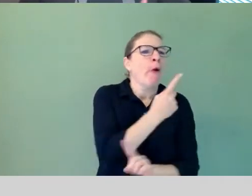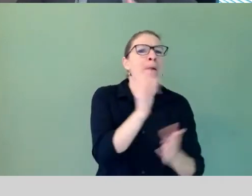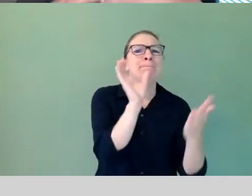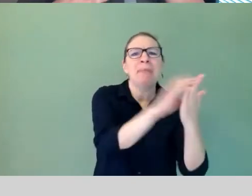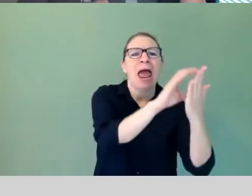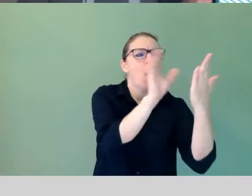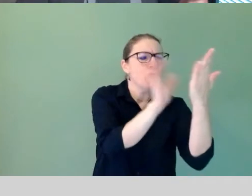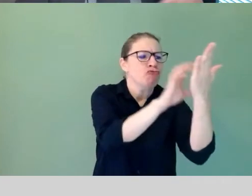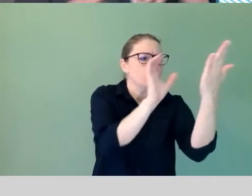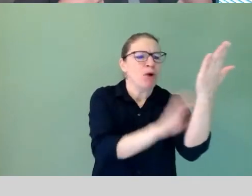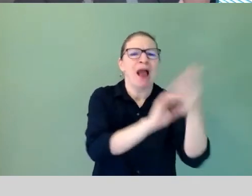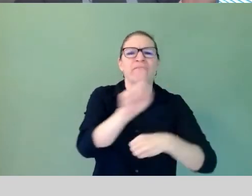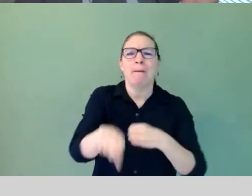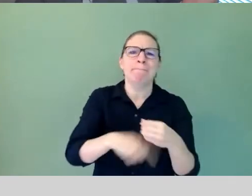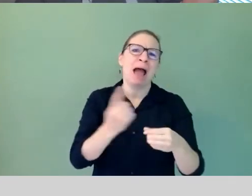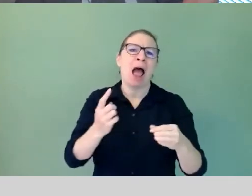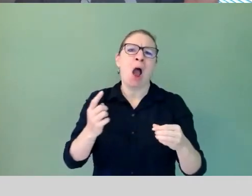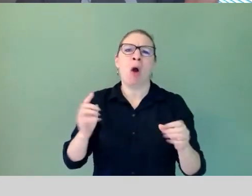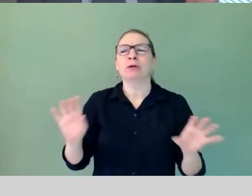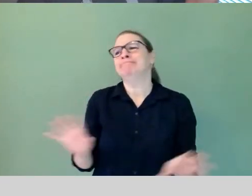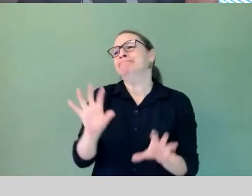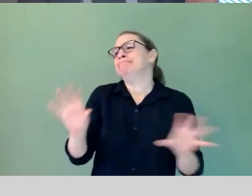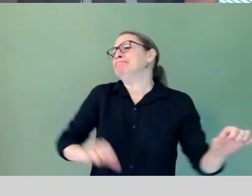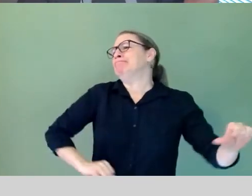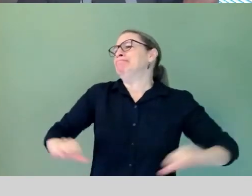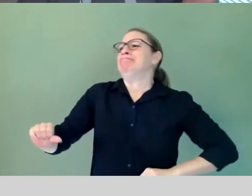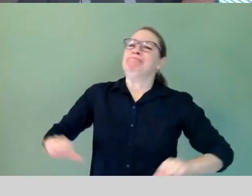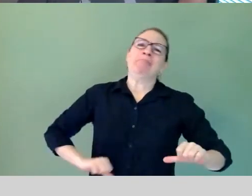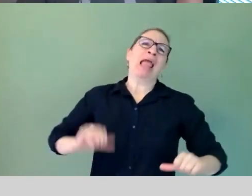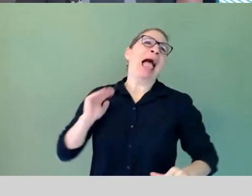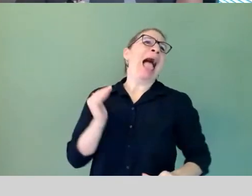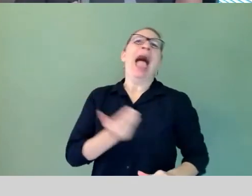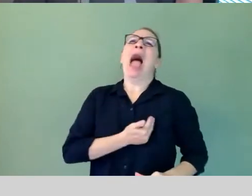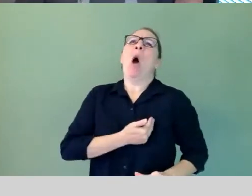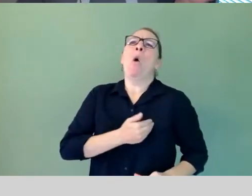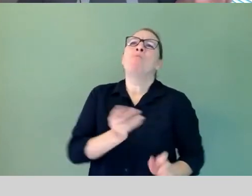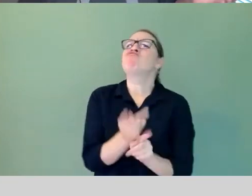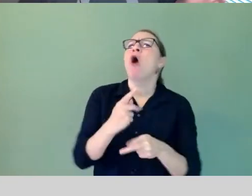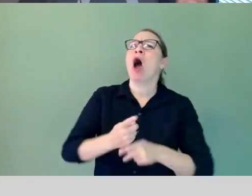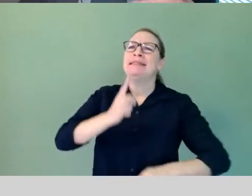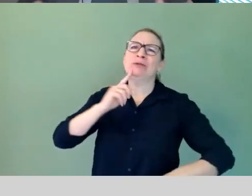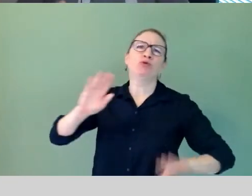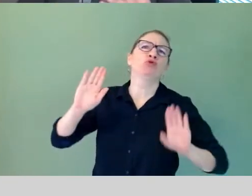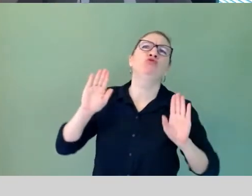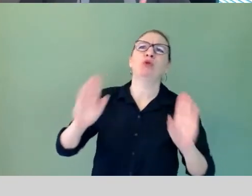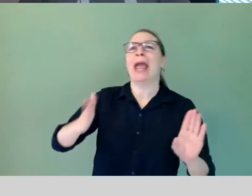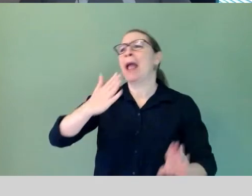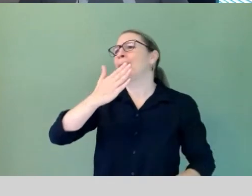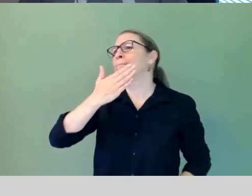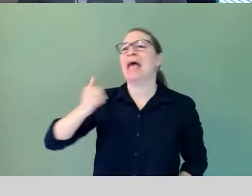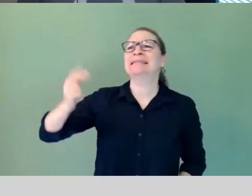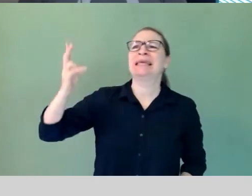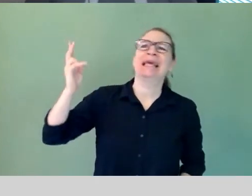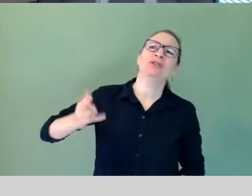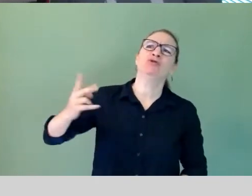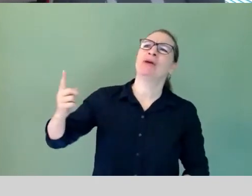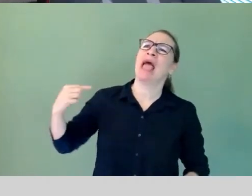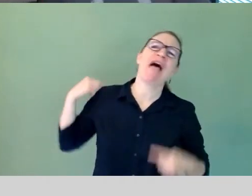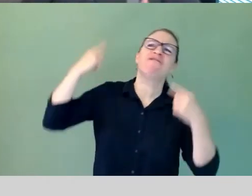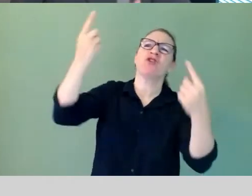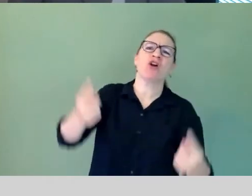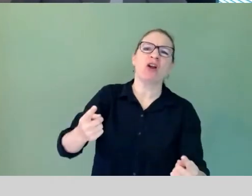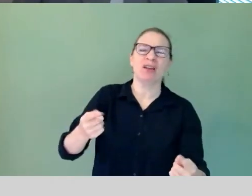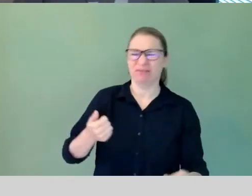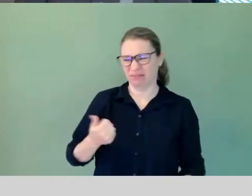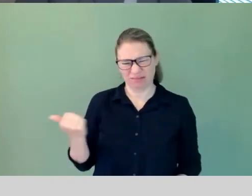tangent on how great and the history of this technology that it is. The user probably doesn't care much about